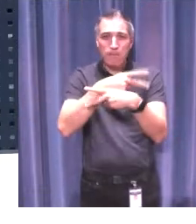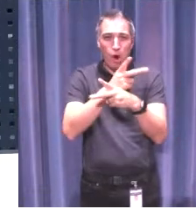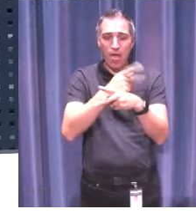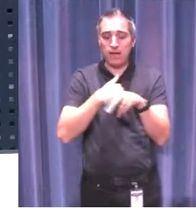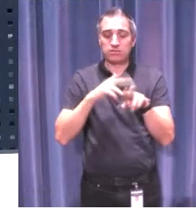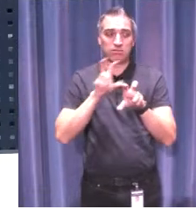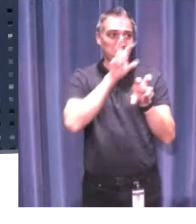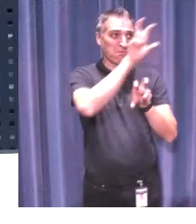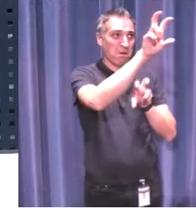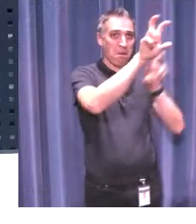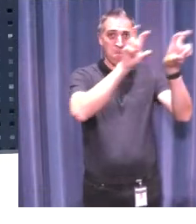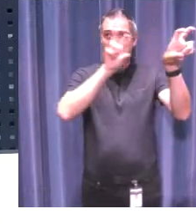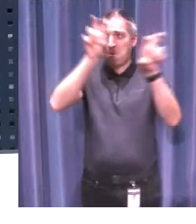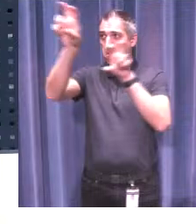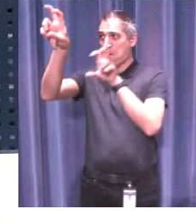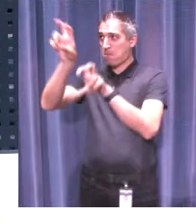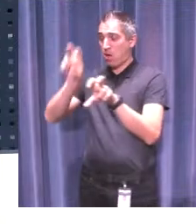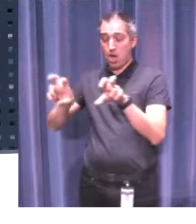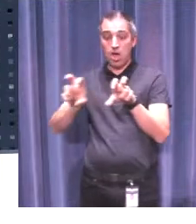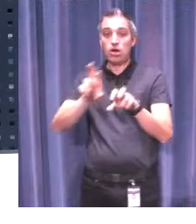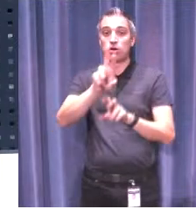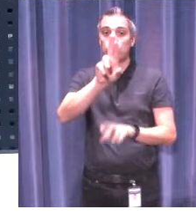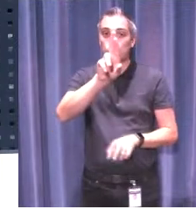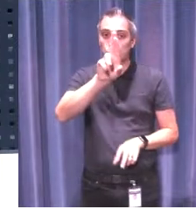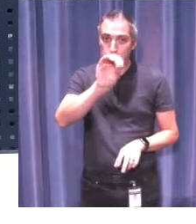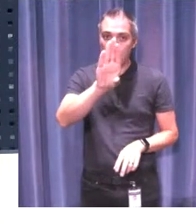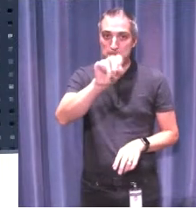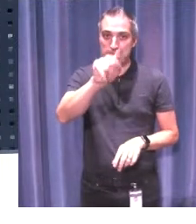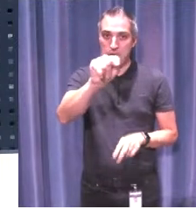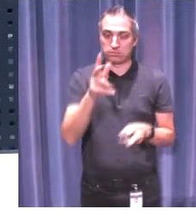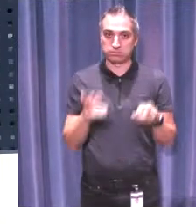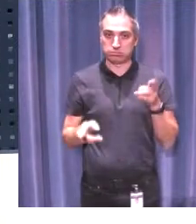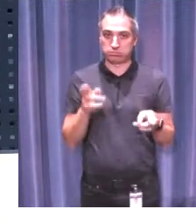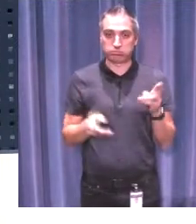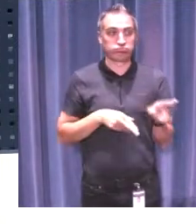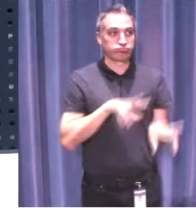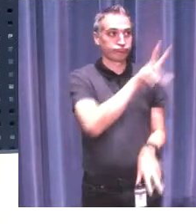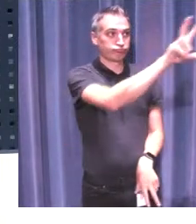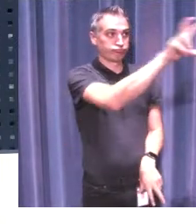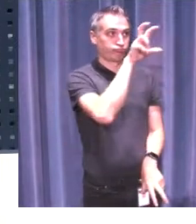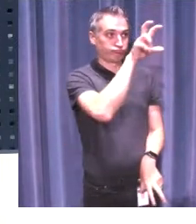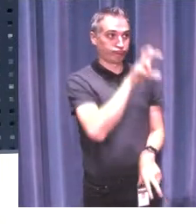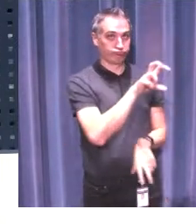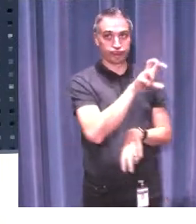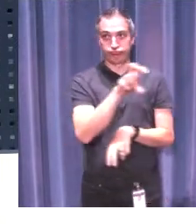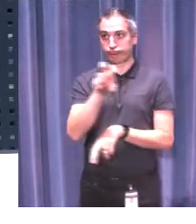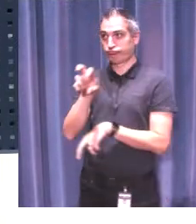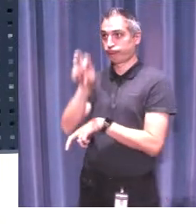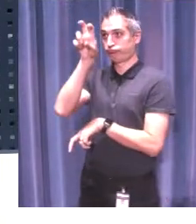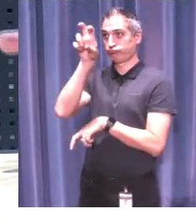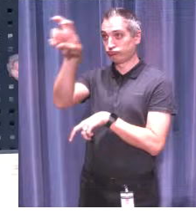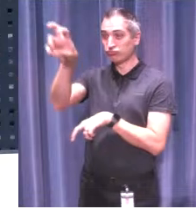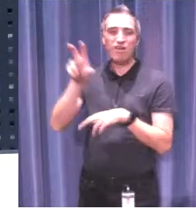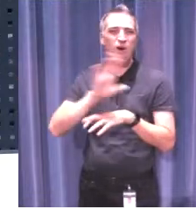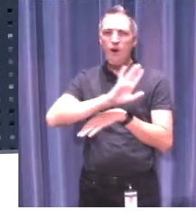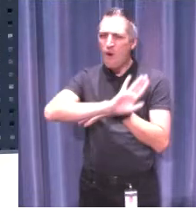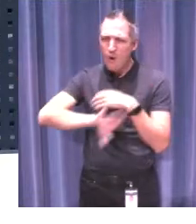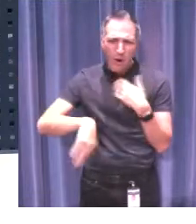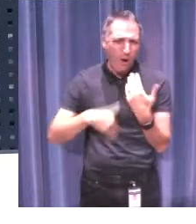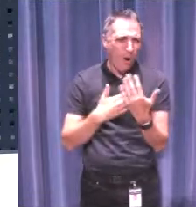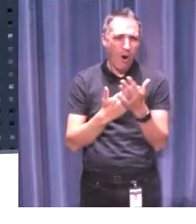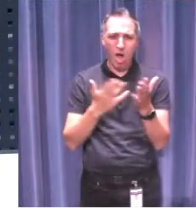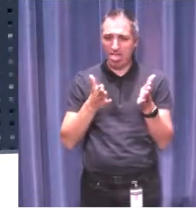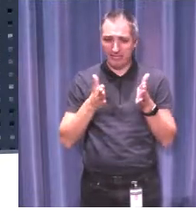its place by a robot and pulled. And the carts are all automated